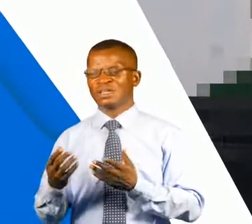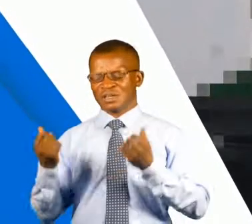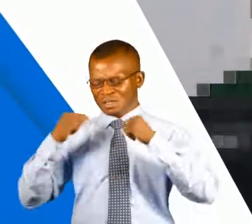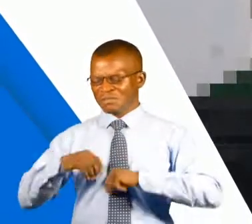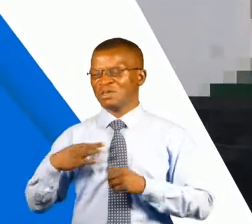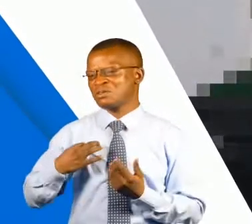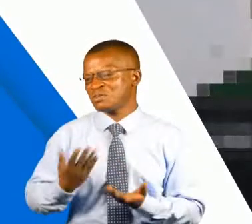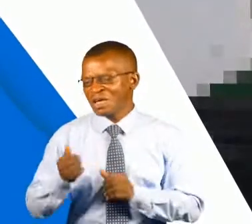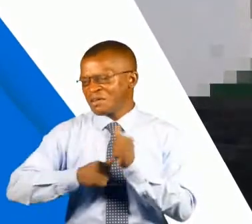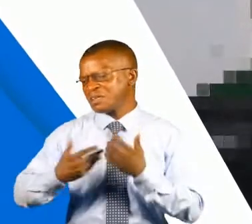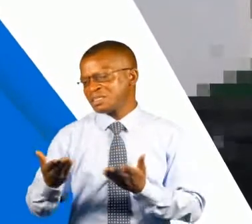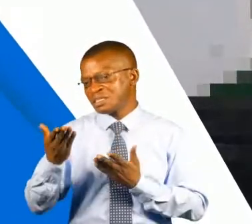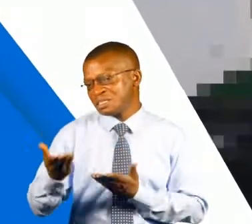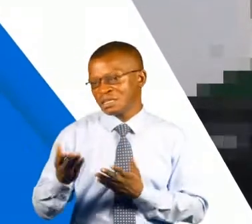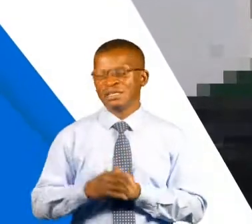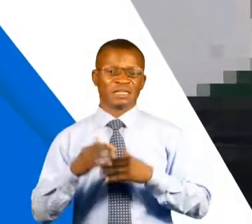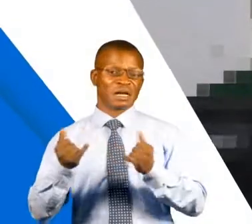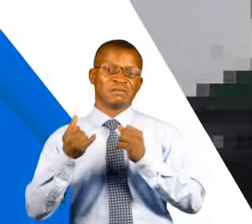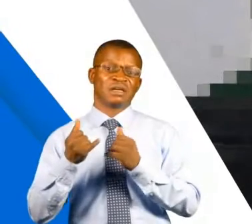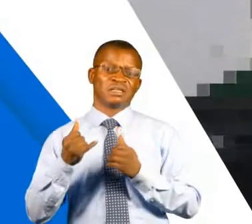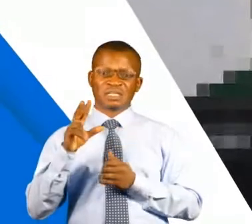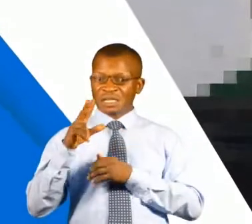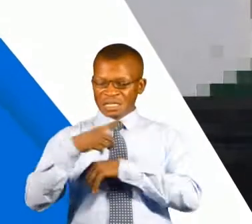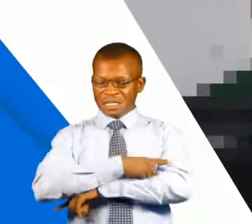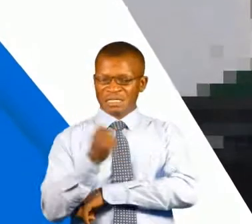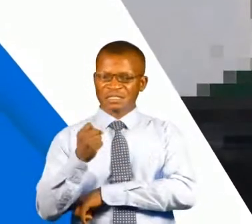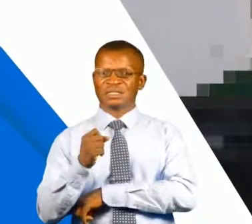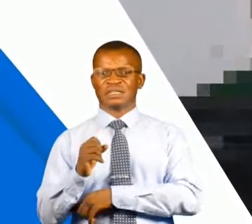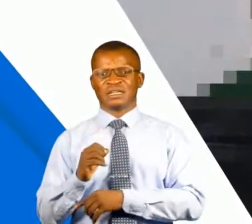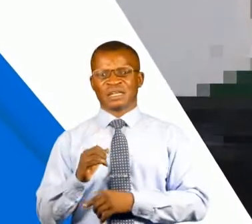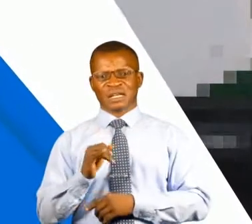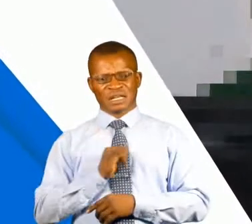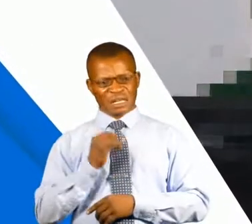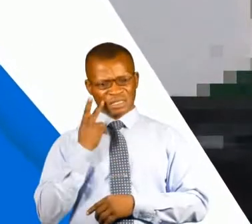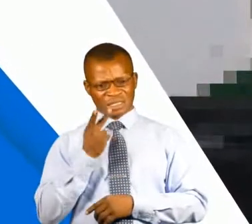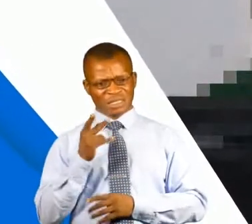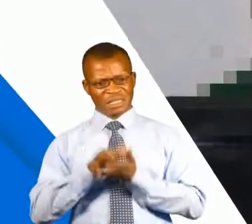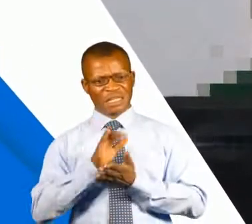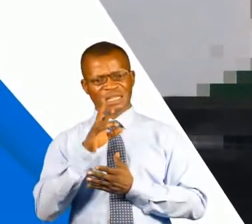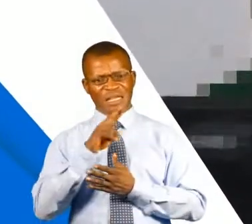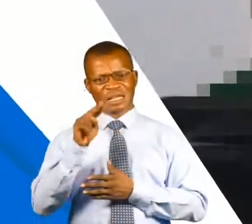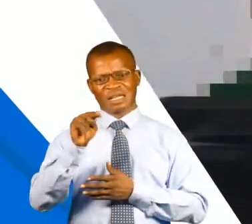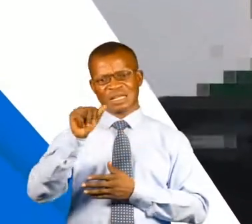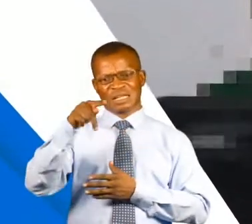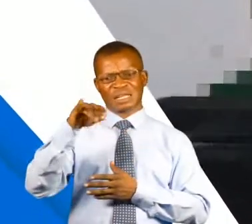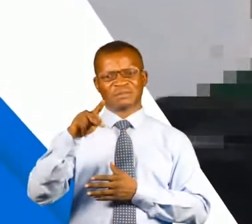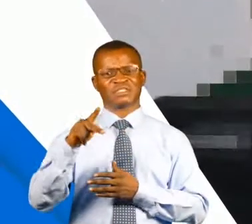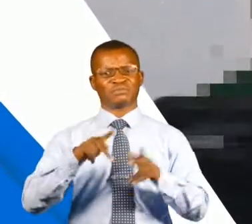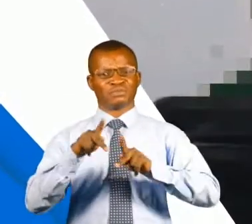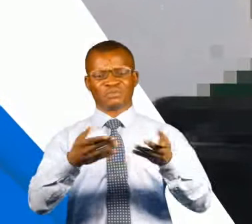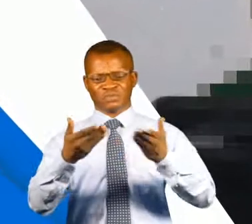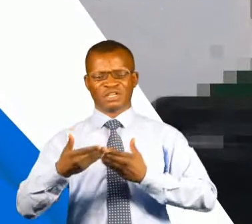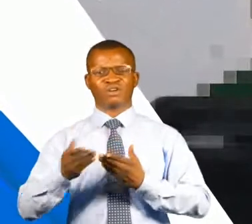I'm chopping, they're closing me, everything there. Okay, the many 3 days now. Then I now look that it's NAPTIP people that help